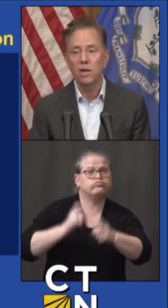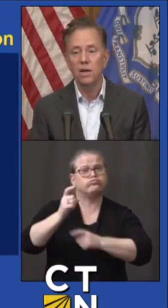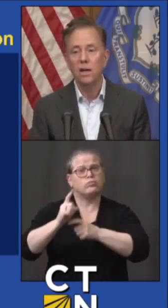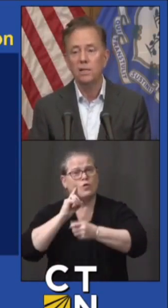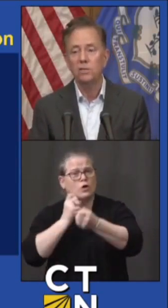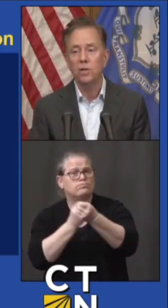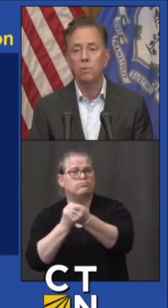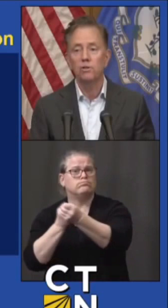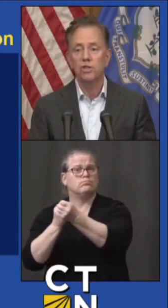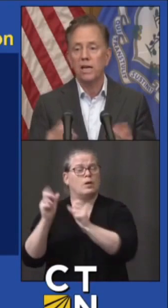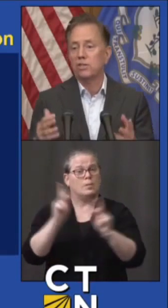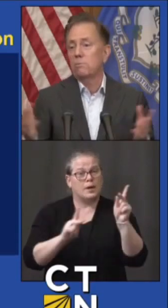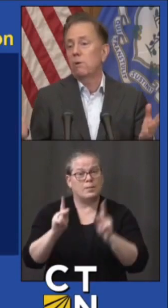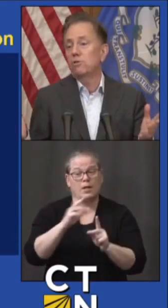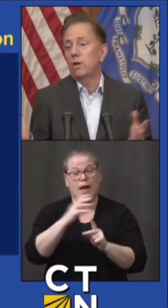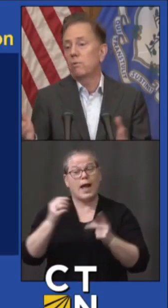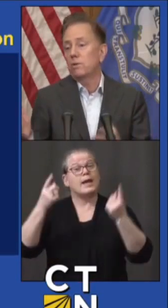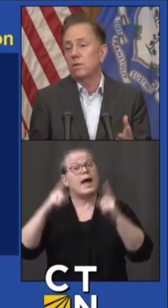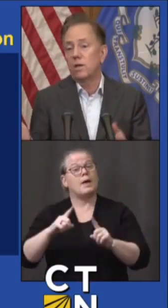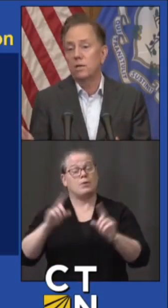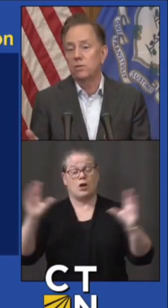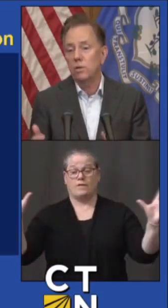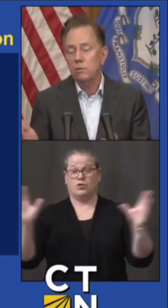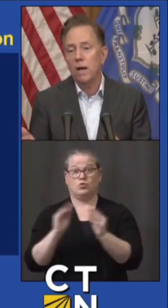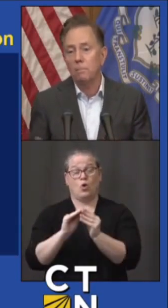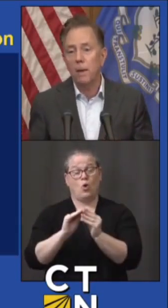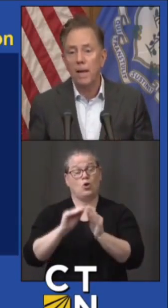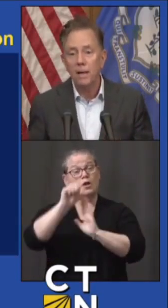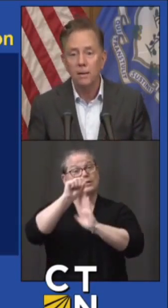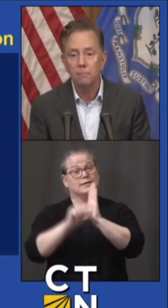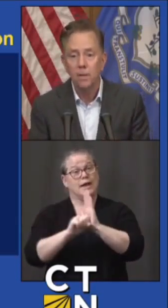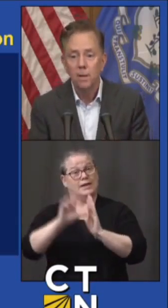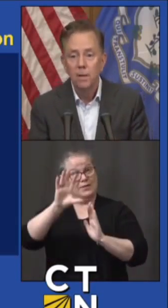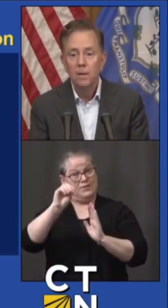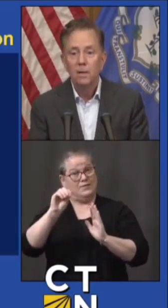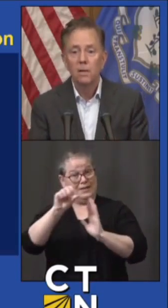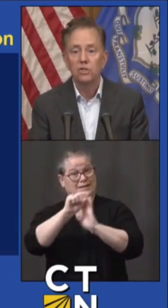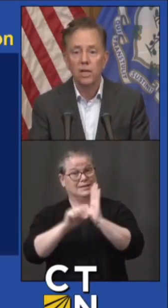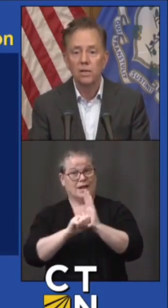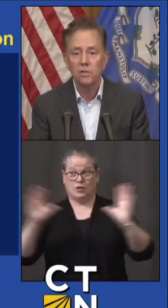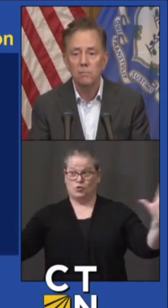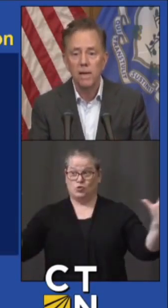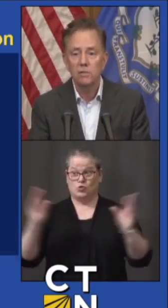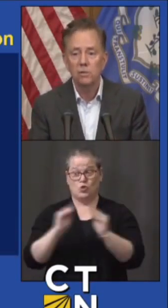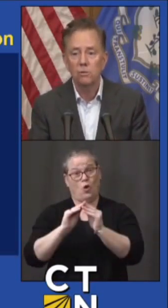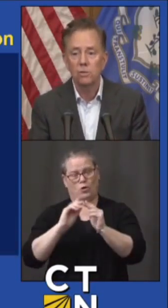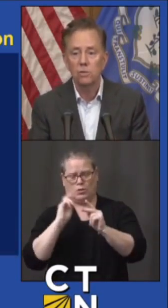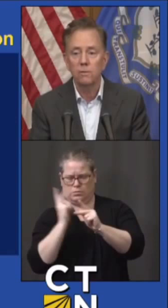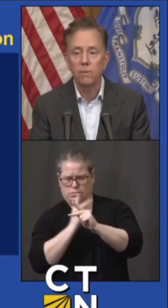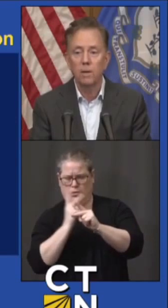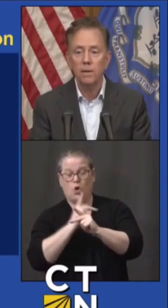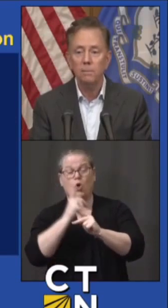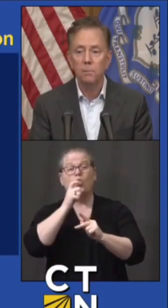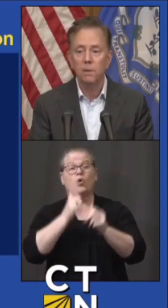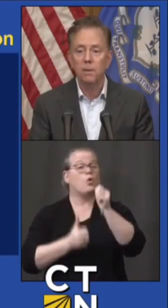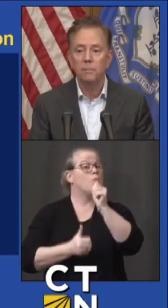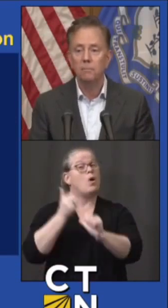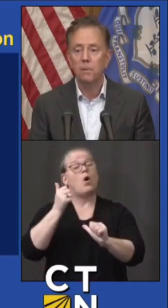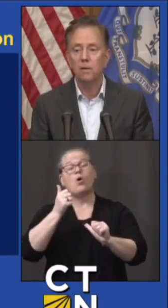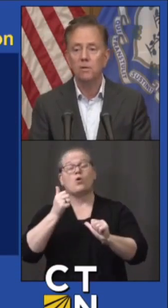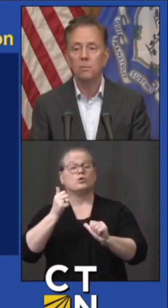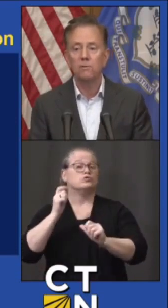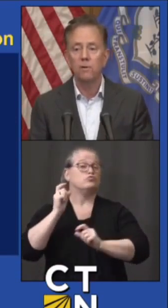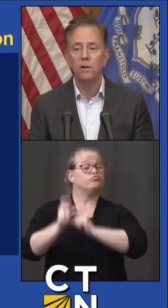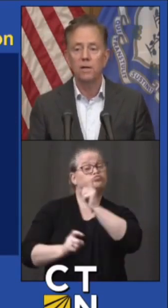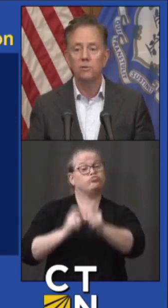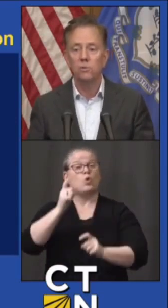states, Connecticut's number 6 most generous in the country. Not bad. I'm a little jealous of Massachusetts and Vermont, but I